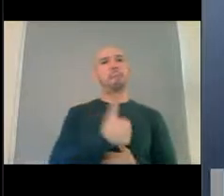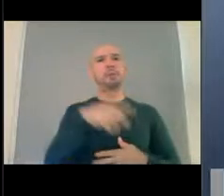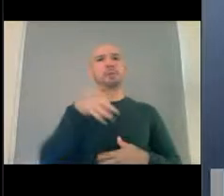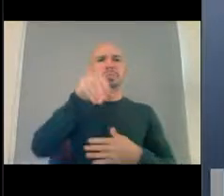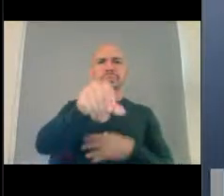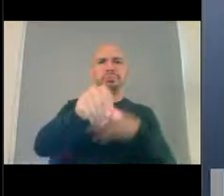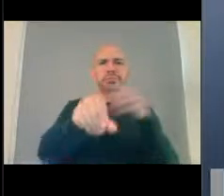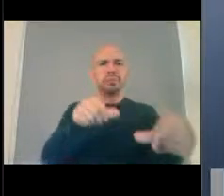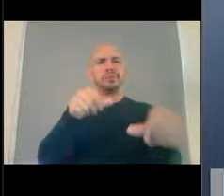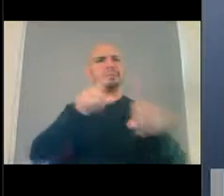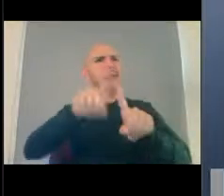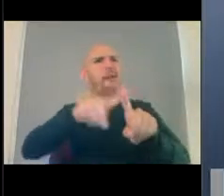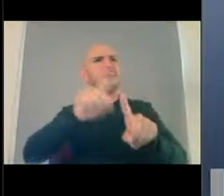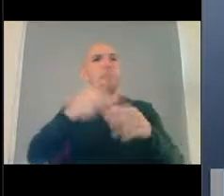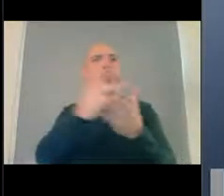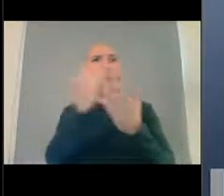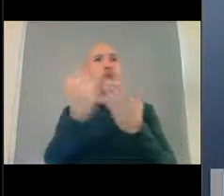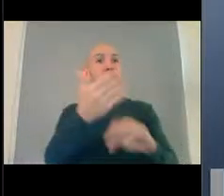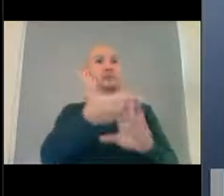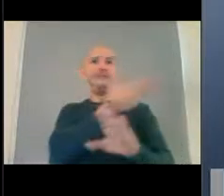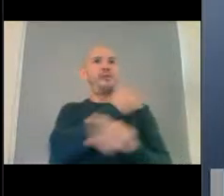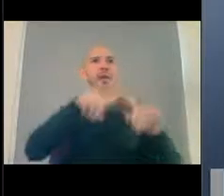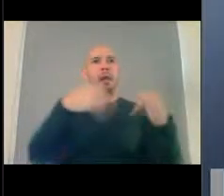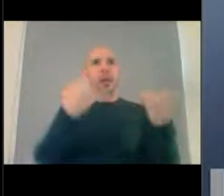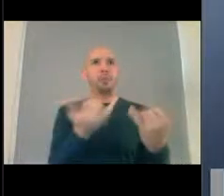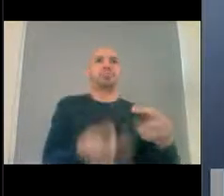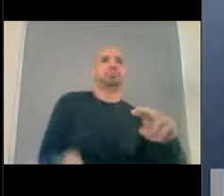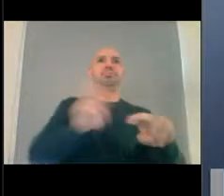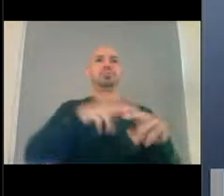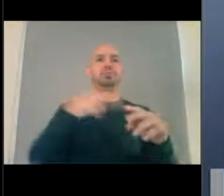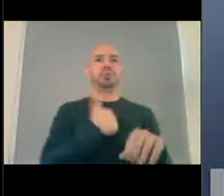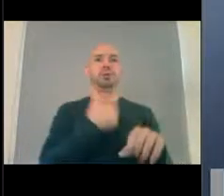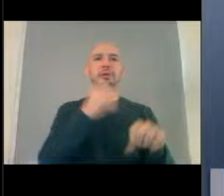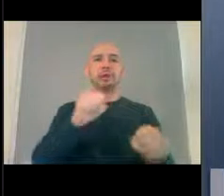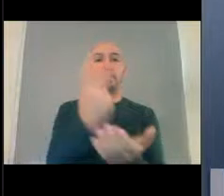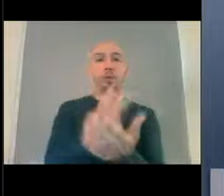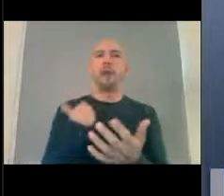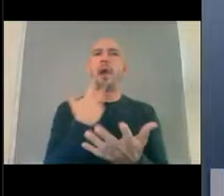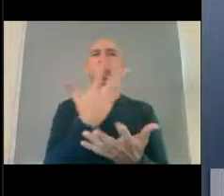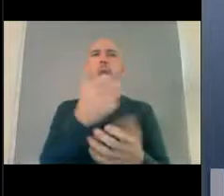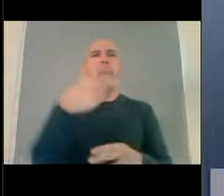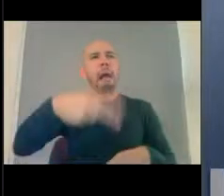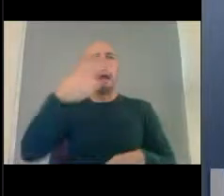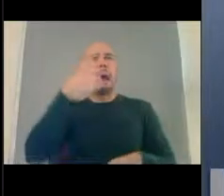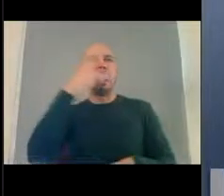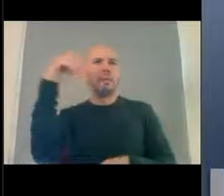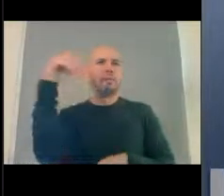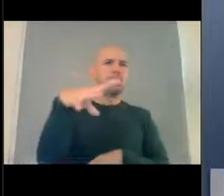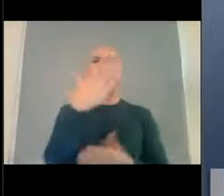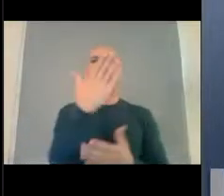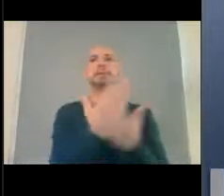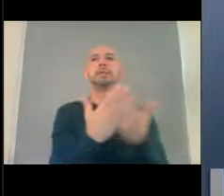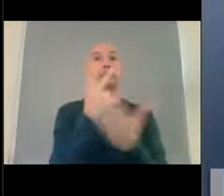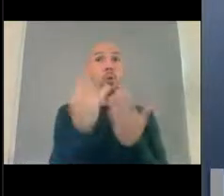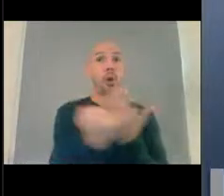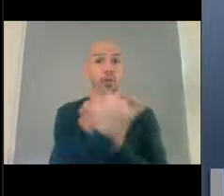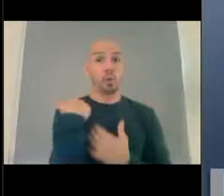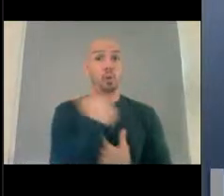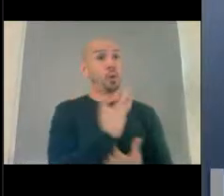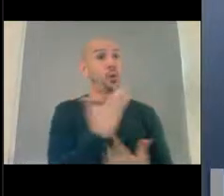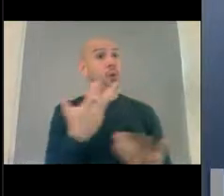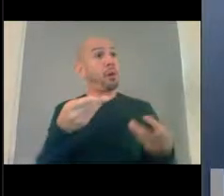to fund in the past one i'd like to highlight just one of the examples of the transformative projects that we like to fund